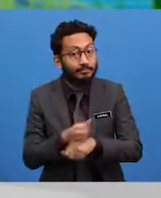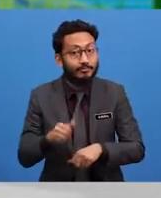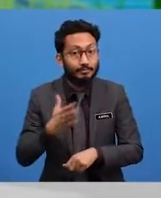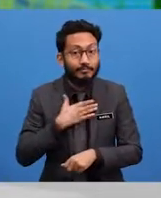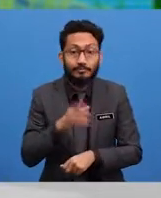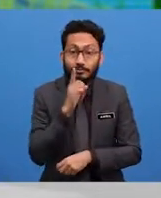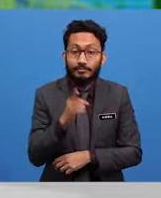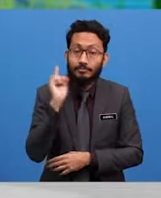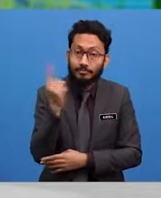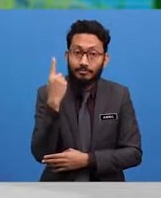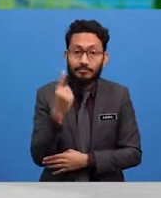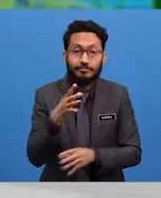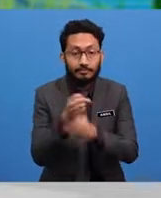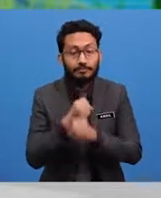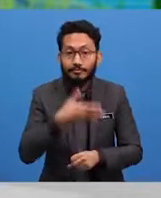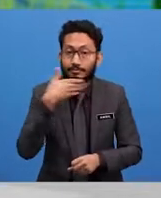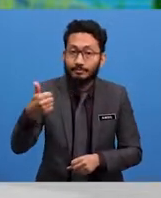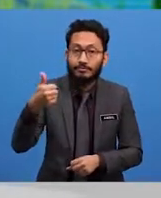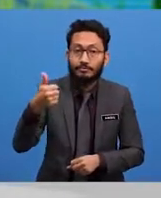sure you only get better soon.